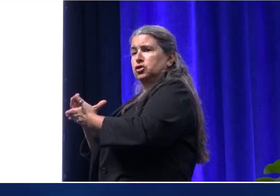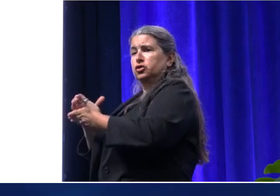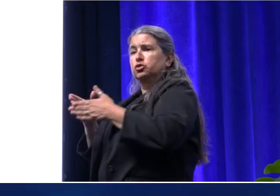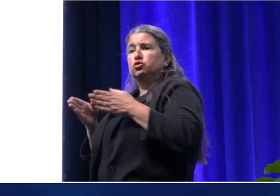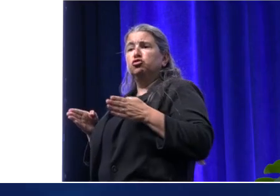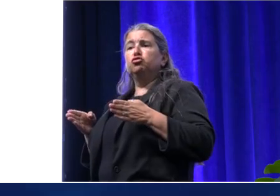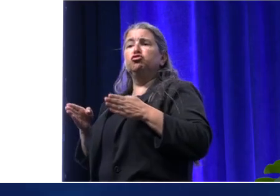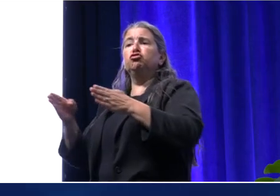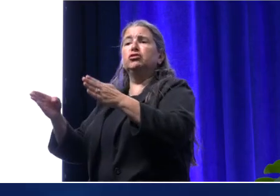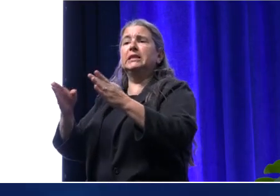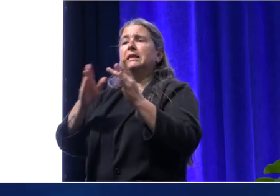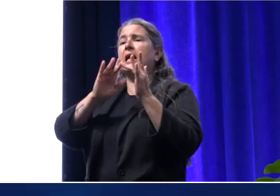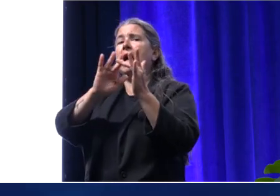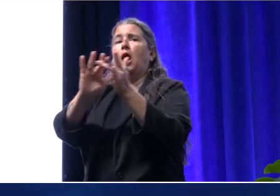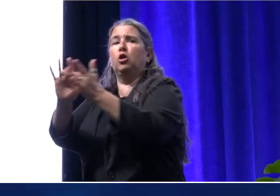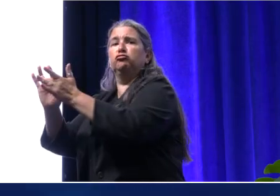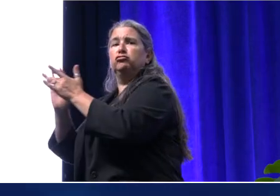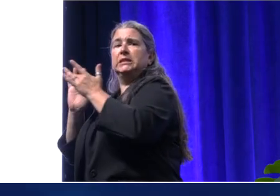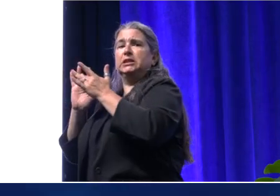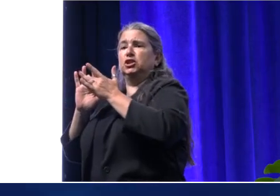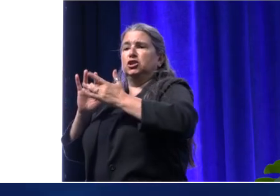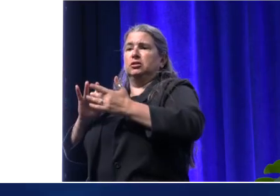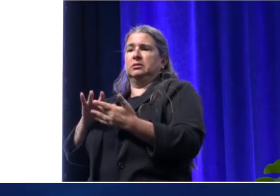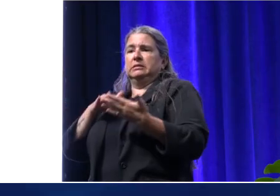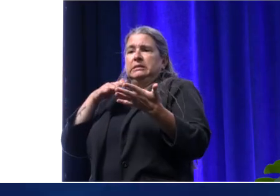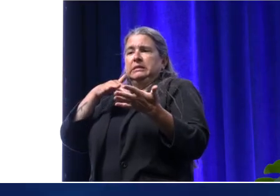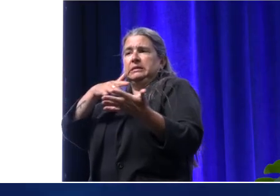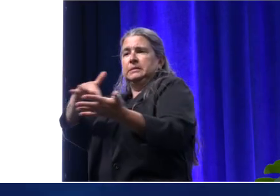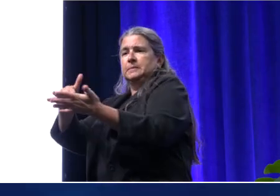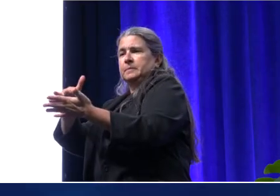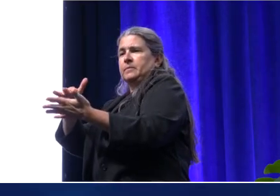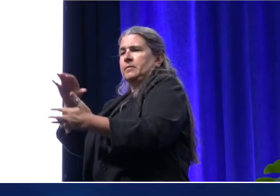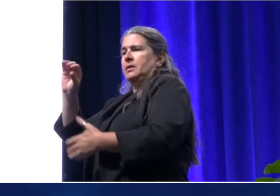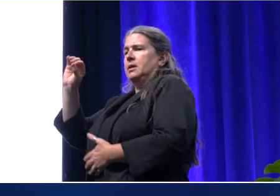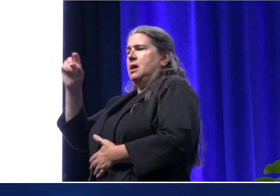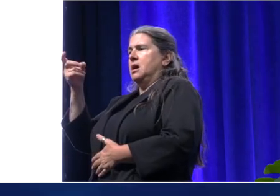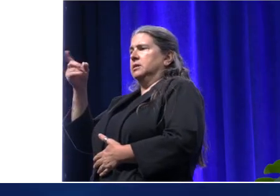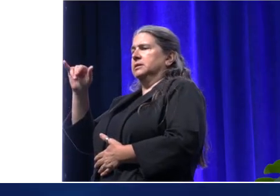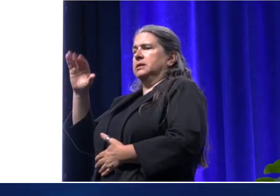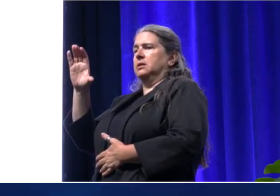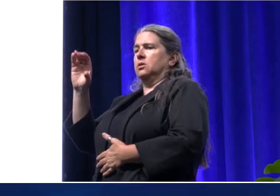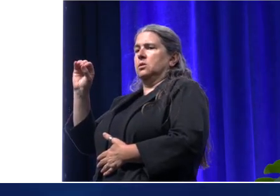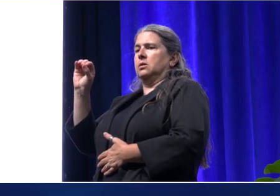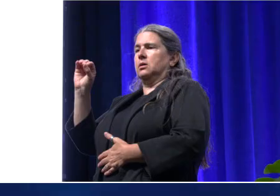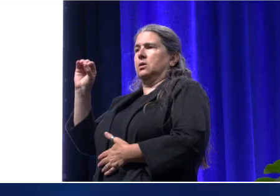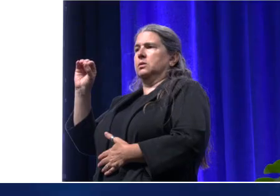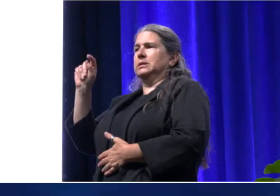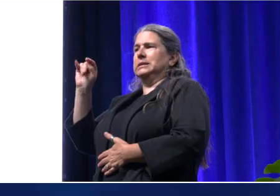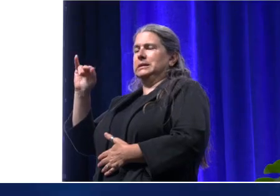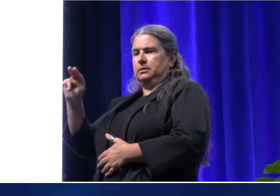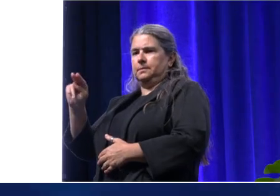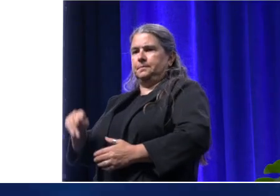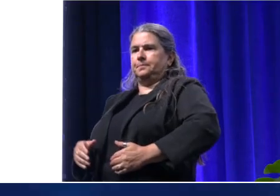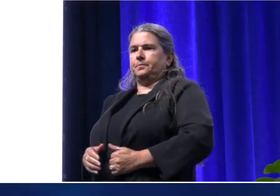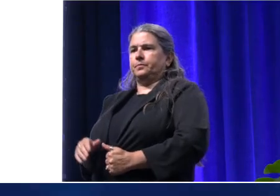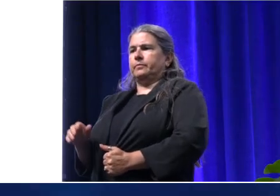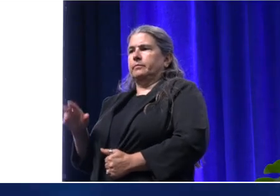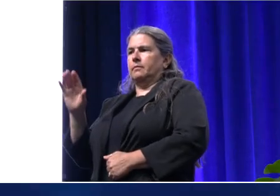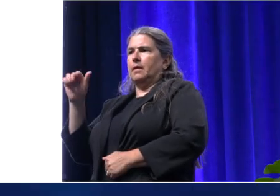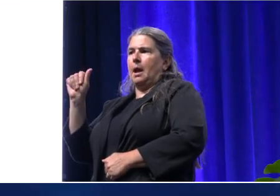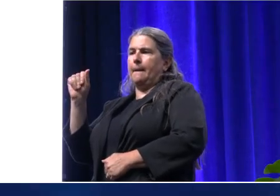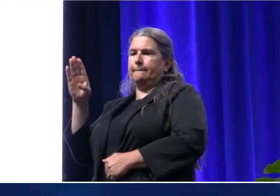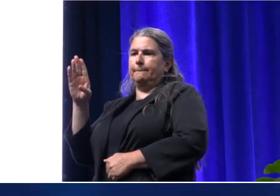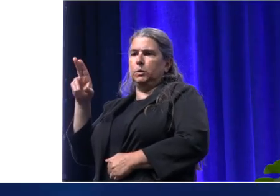study, the second study ever done on OxyContin abuse, and that was in Washington County and Cumberland County. This is in the USM dorms. I was going to